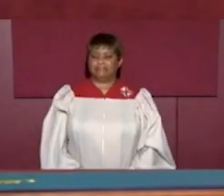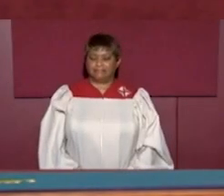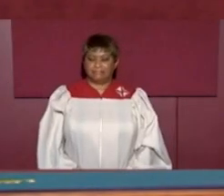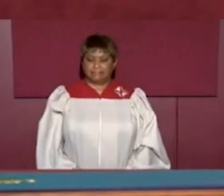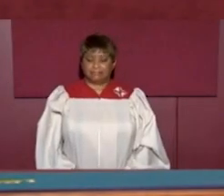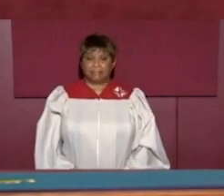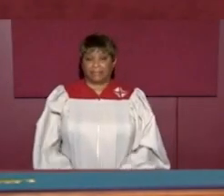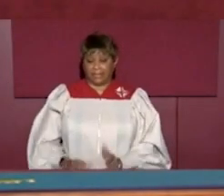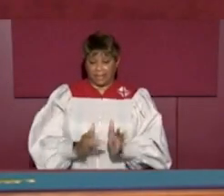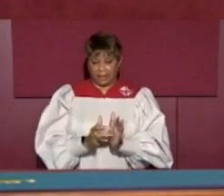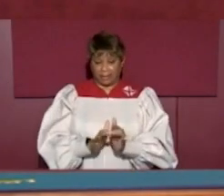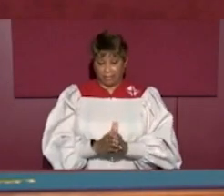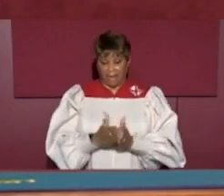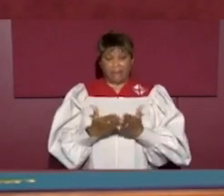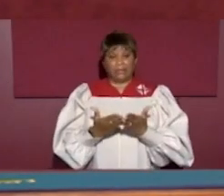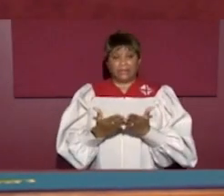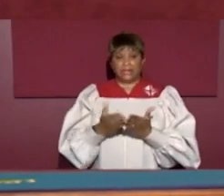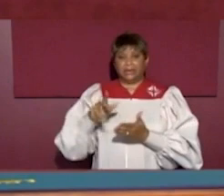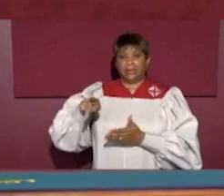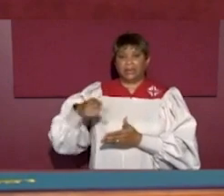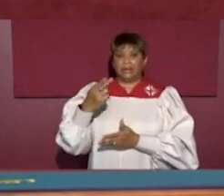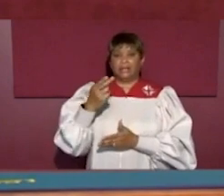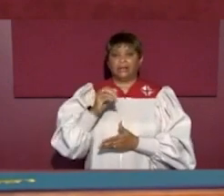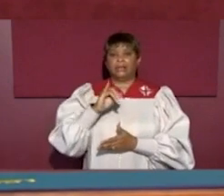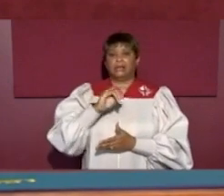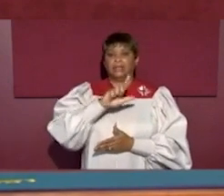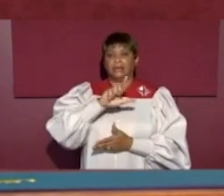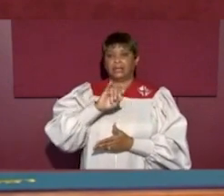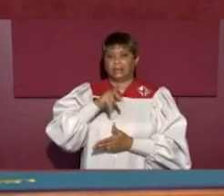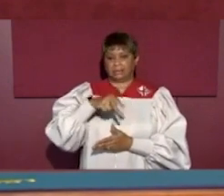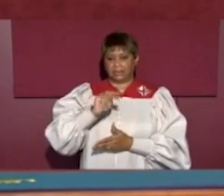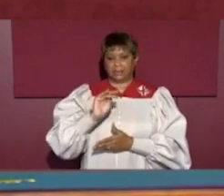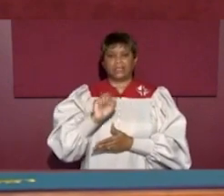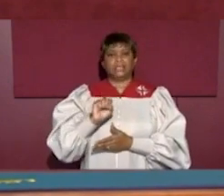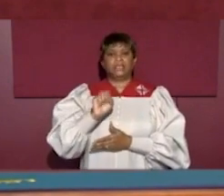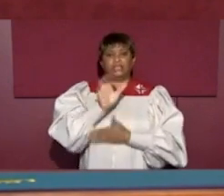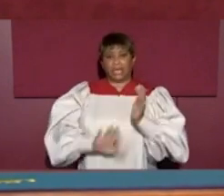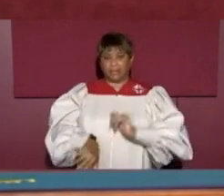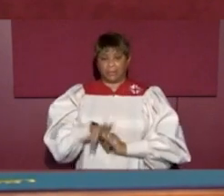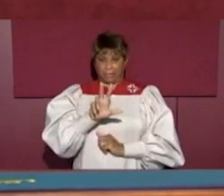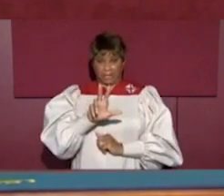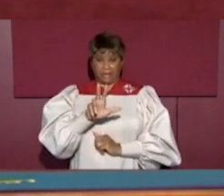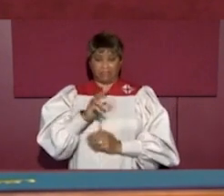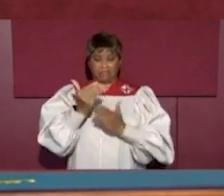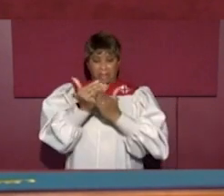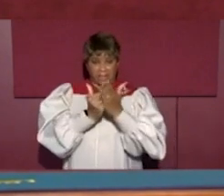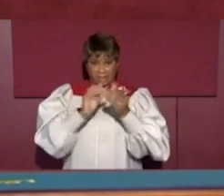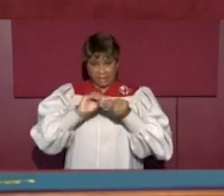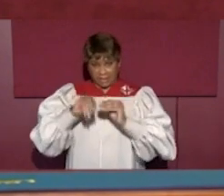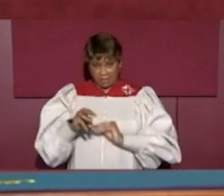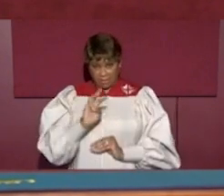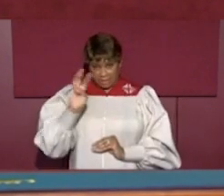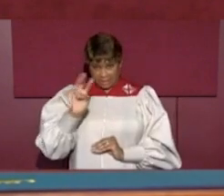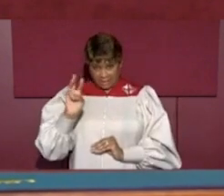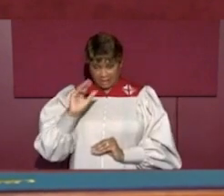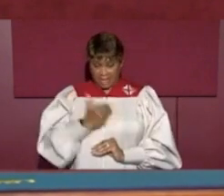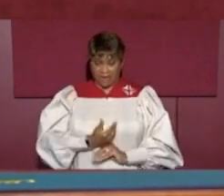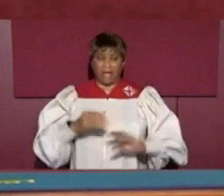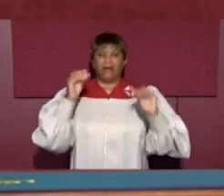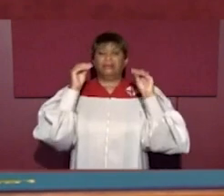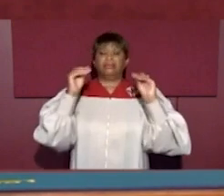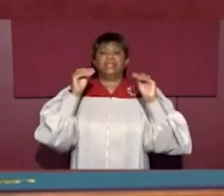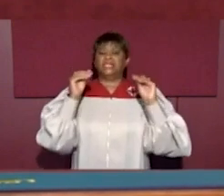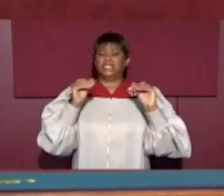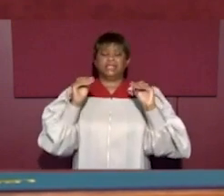With your Bibles, in Philippians 3, we are in lesson 6 of our teaching